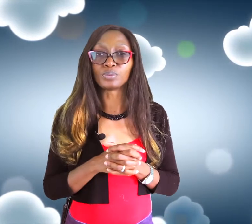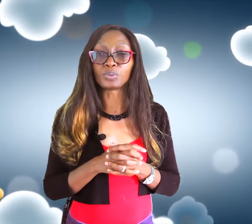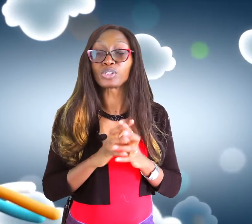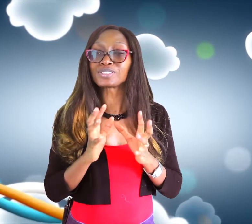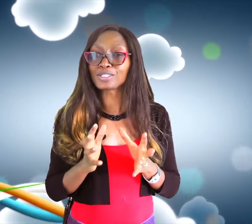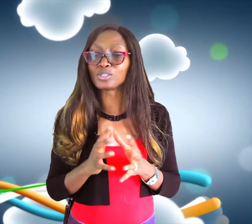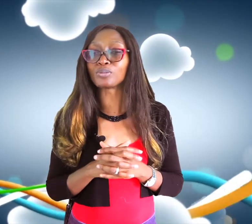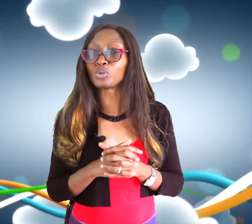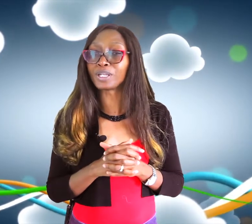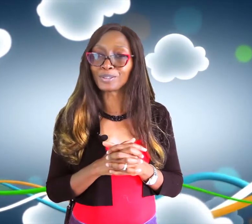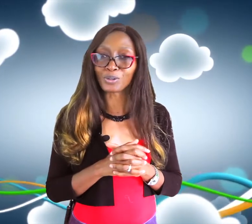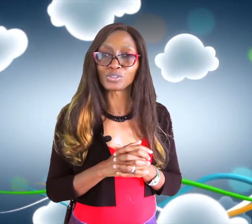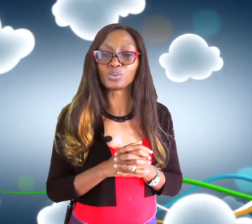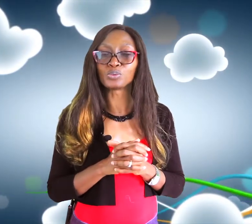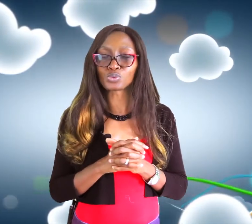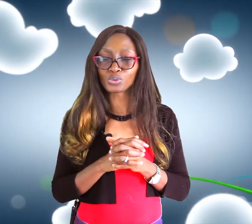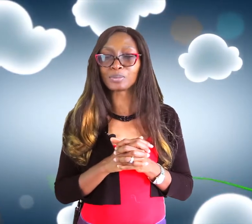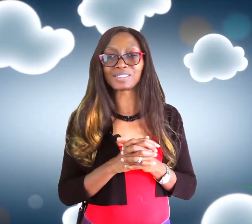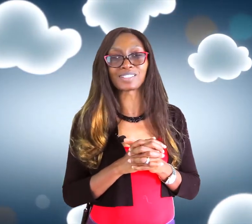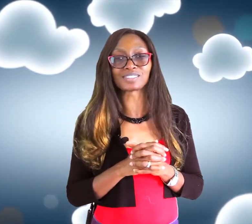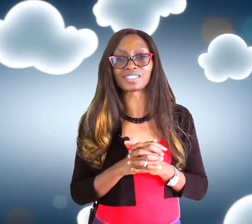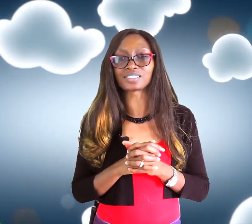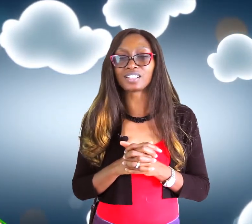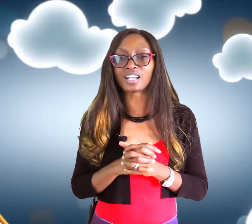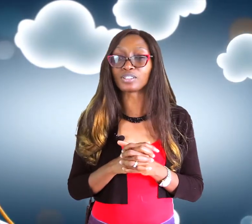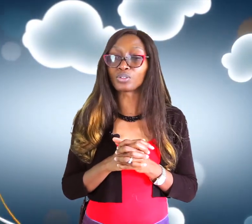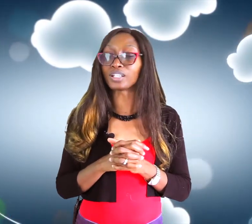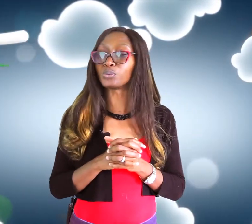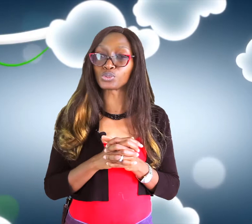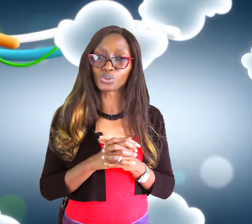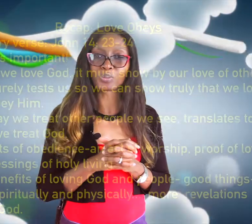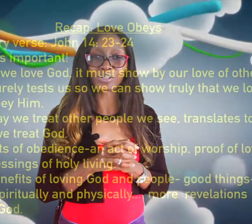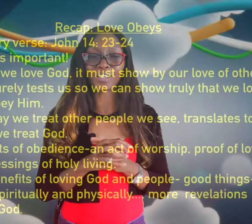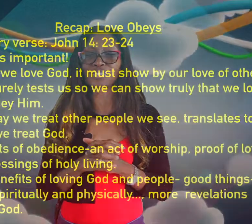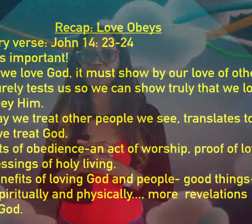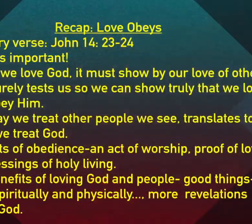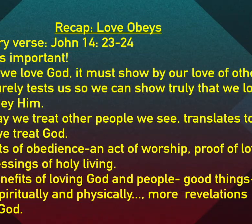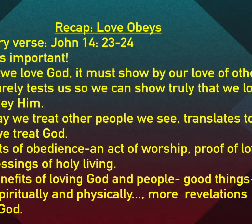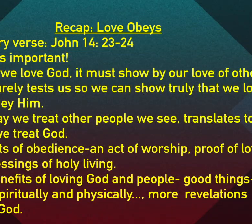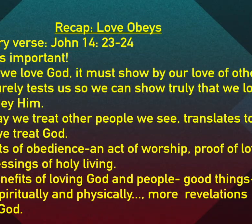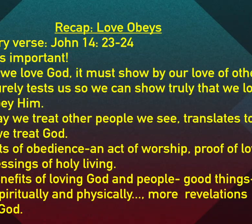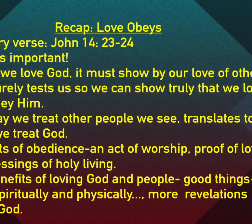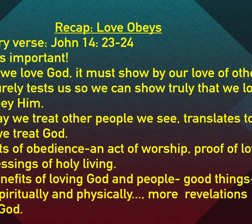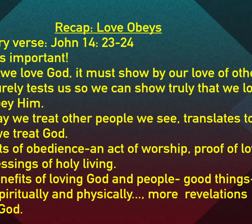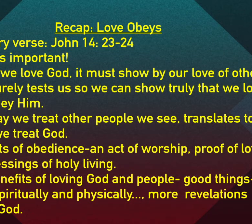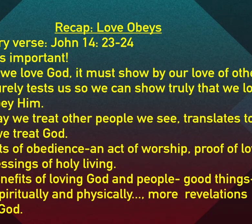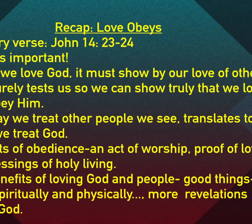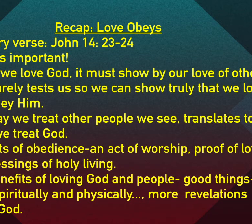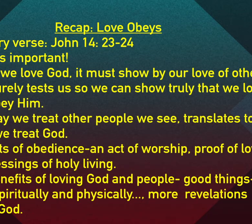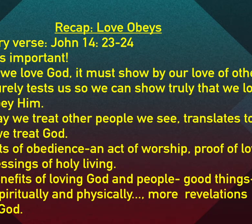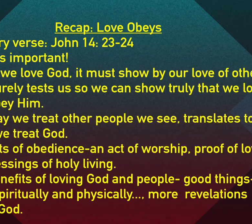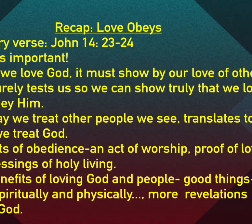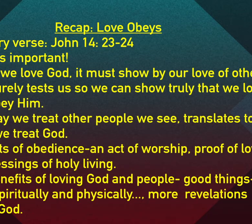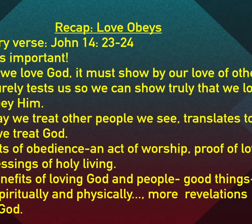yourself. When you say you love and obey God, you will truly be tested. And it will show by your actions. Basically, all in